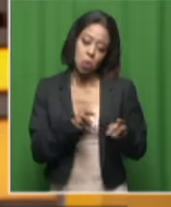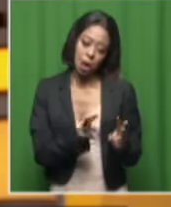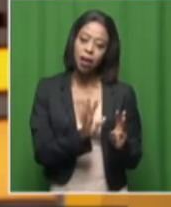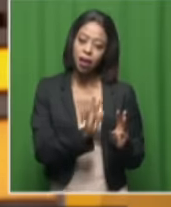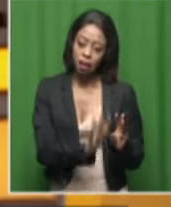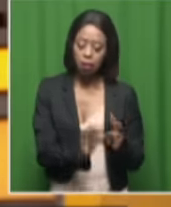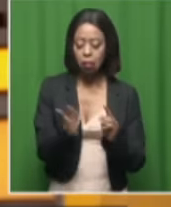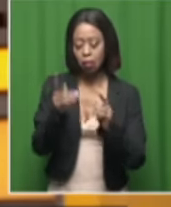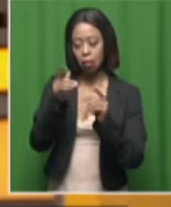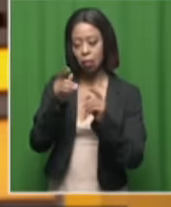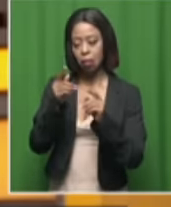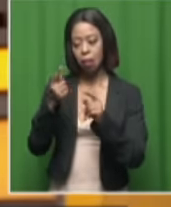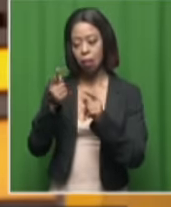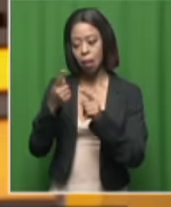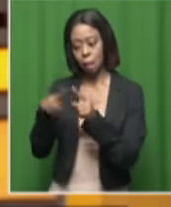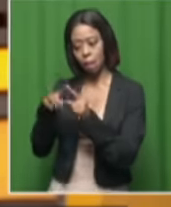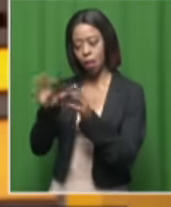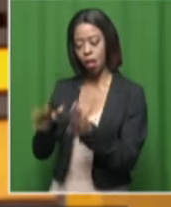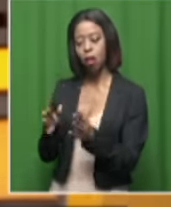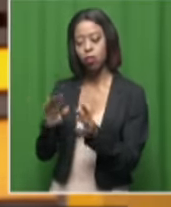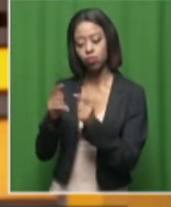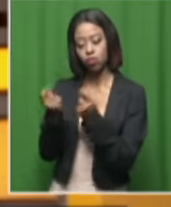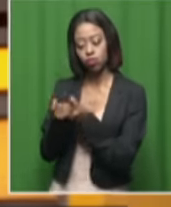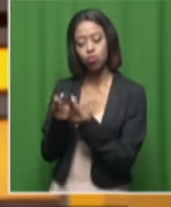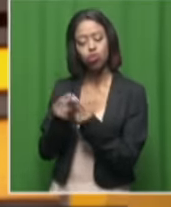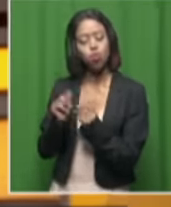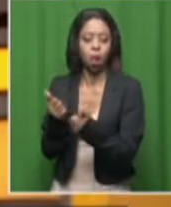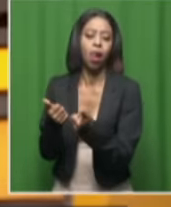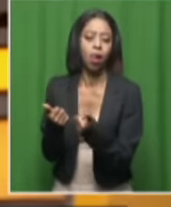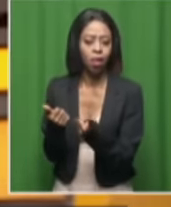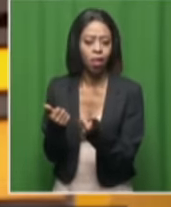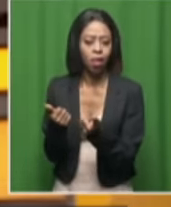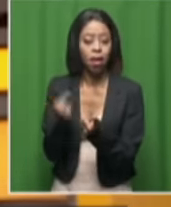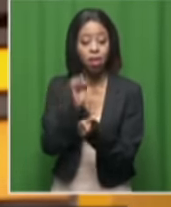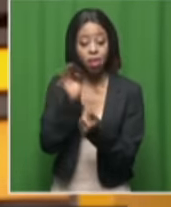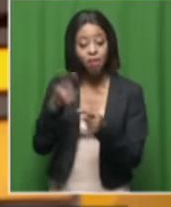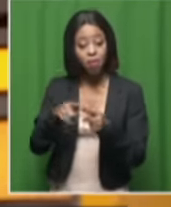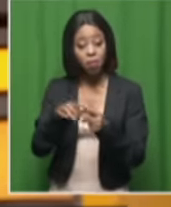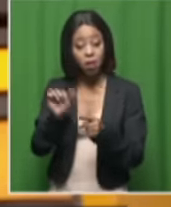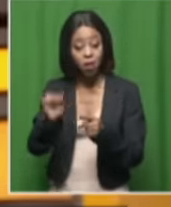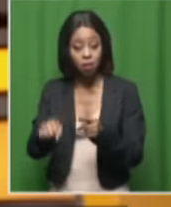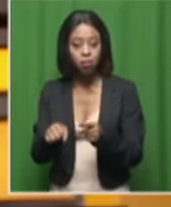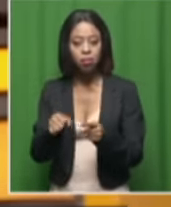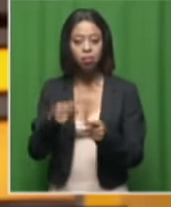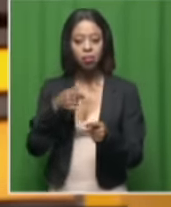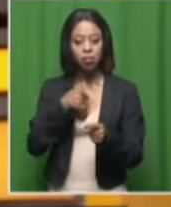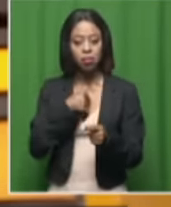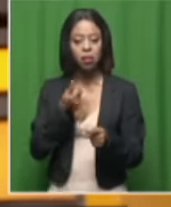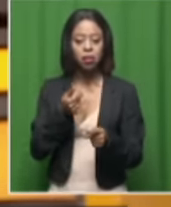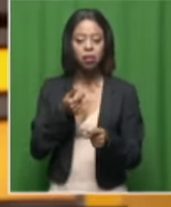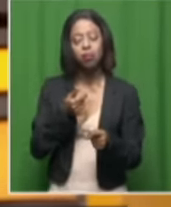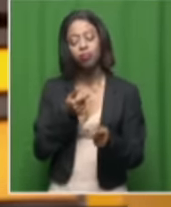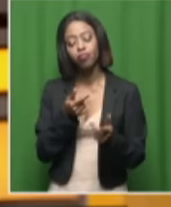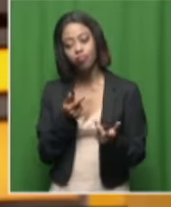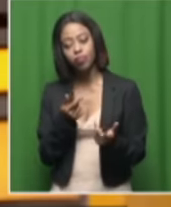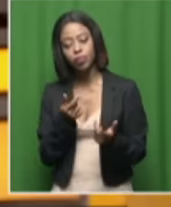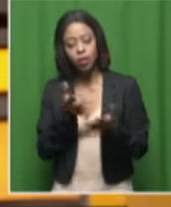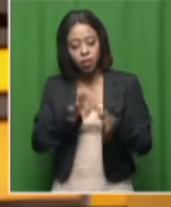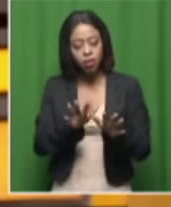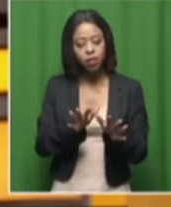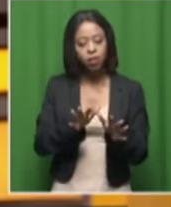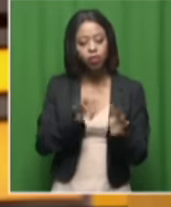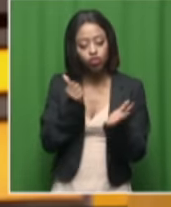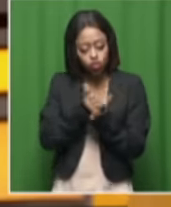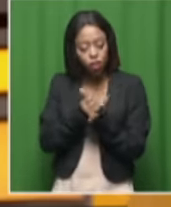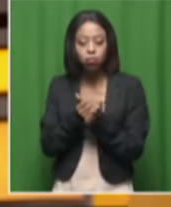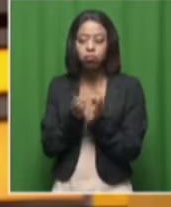The guys have been doing really well, you know, when they're playing. And I've been out for some time, so I've been able to like sit and